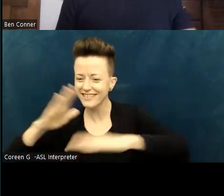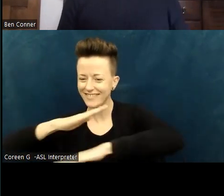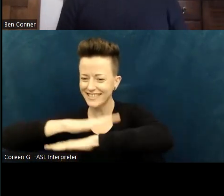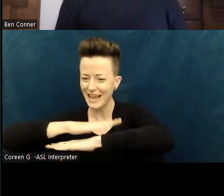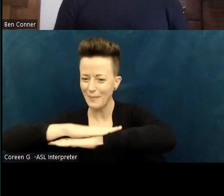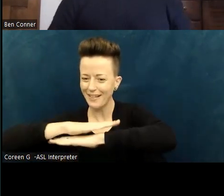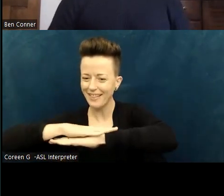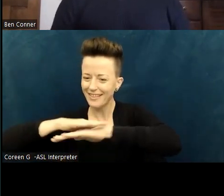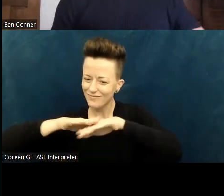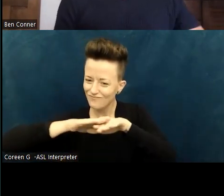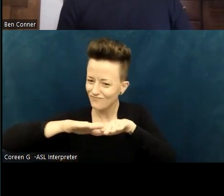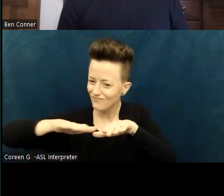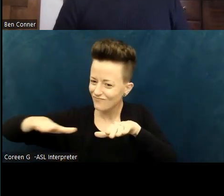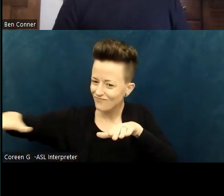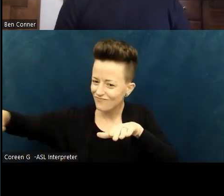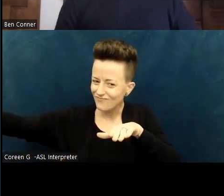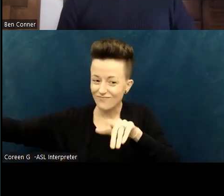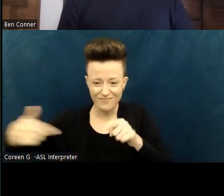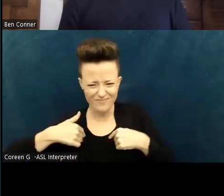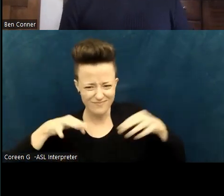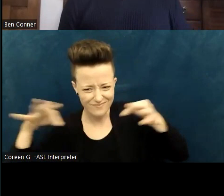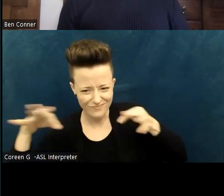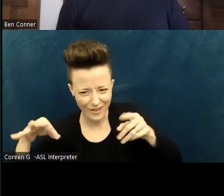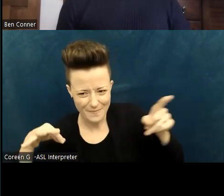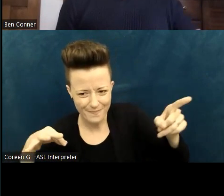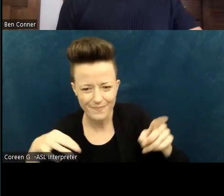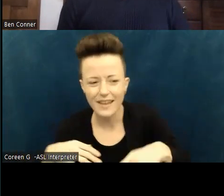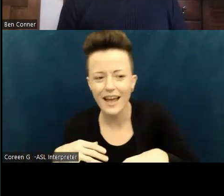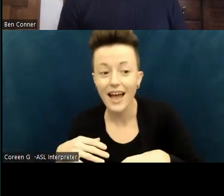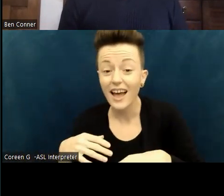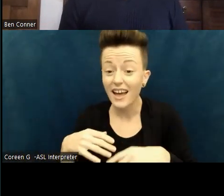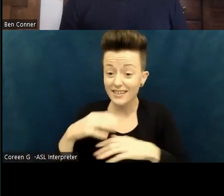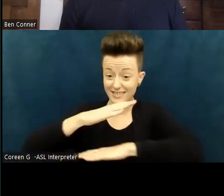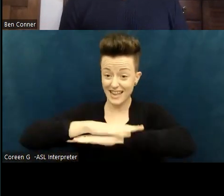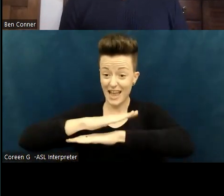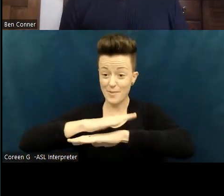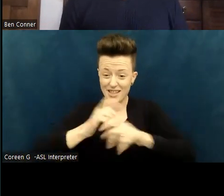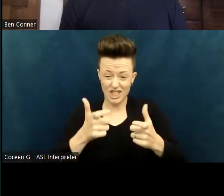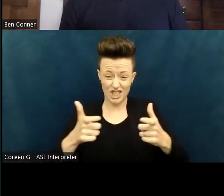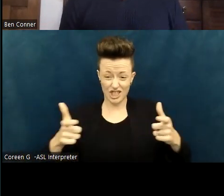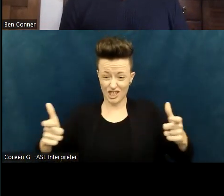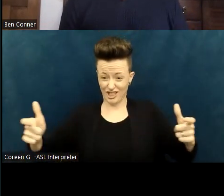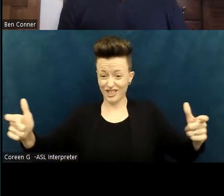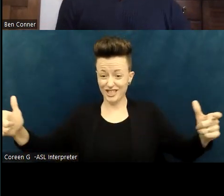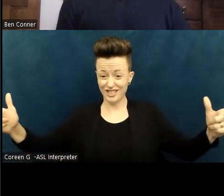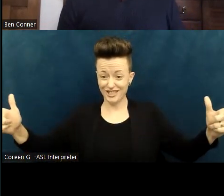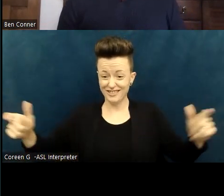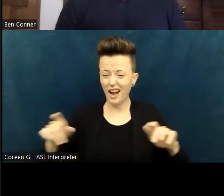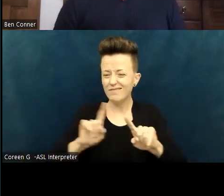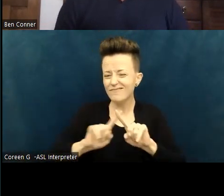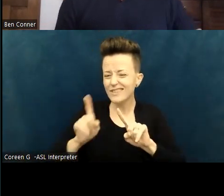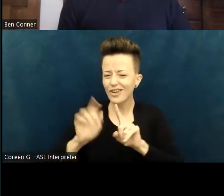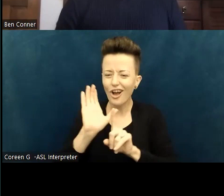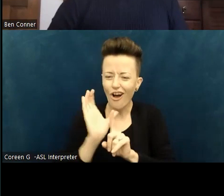Image description, you have a great banquet table with people represented from all cultures